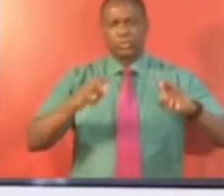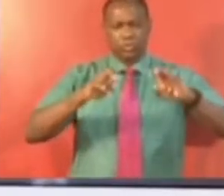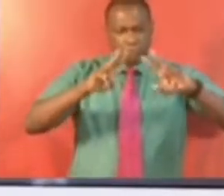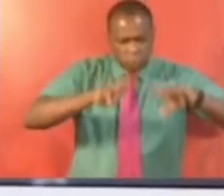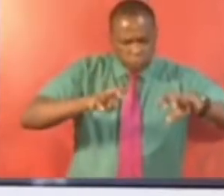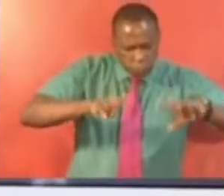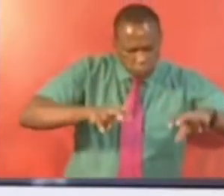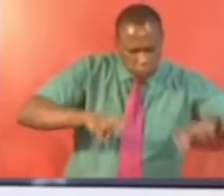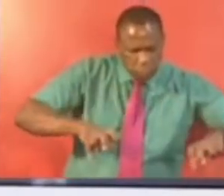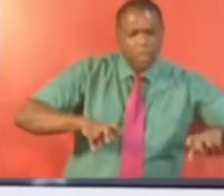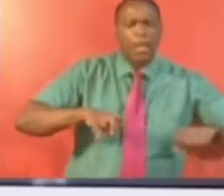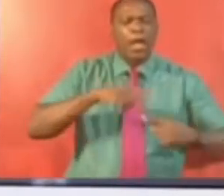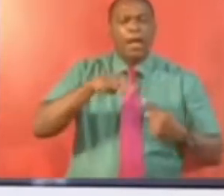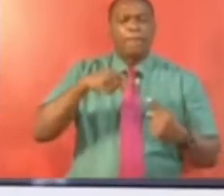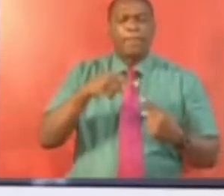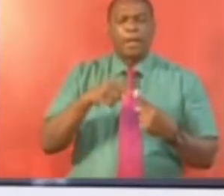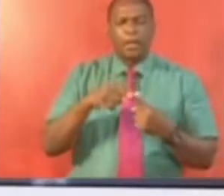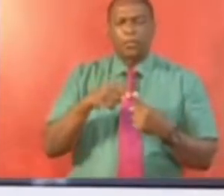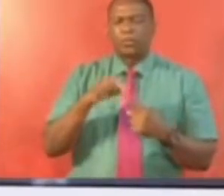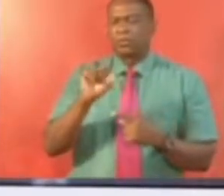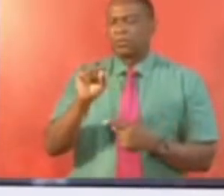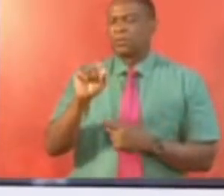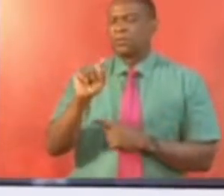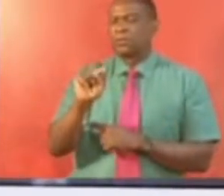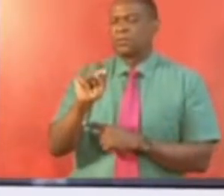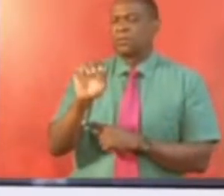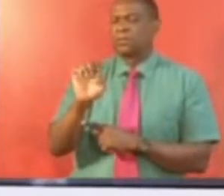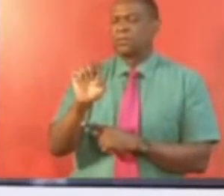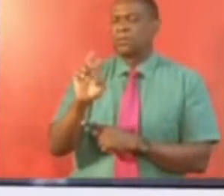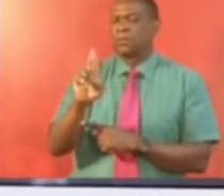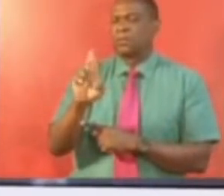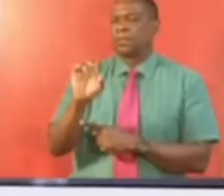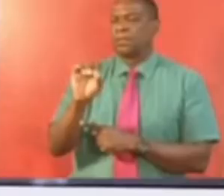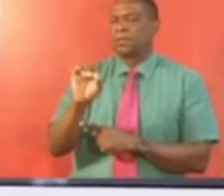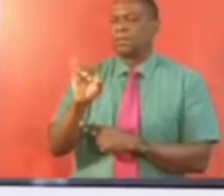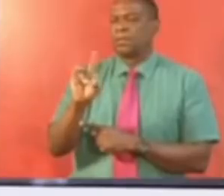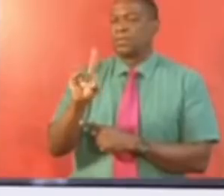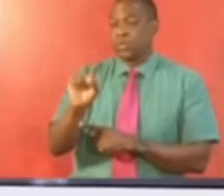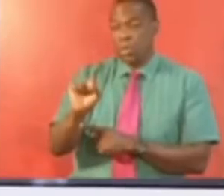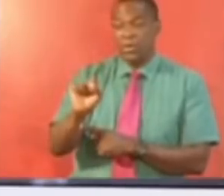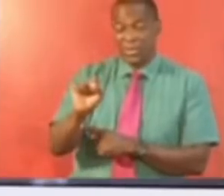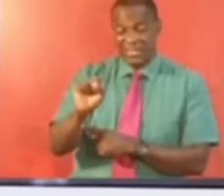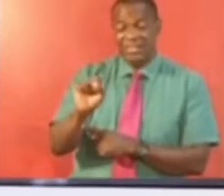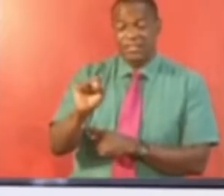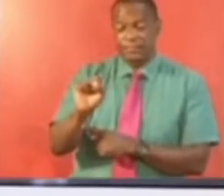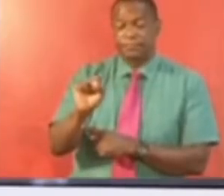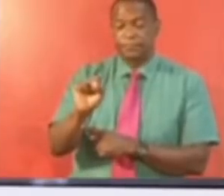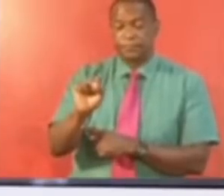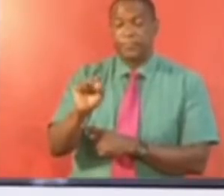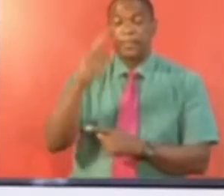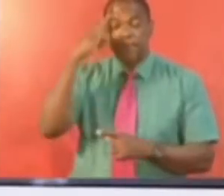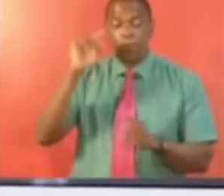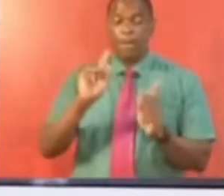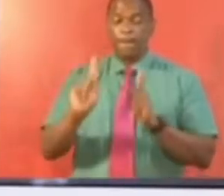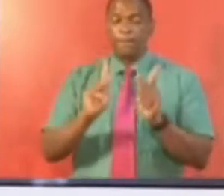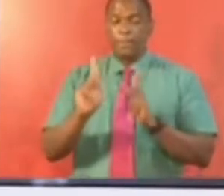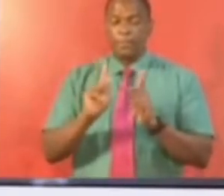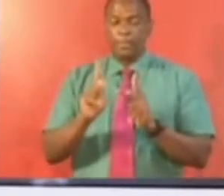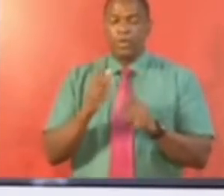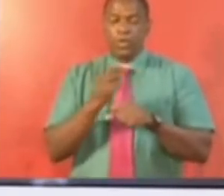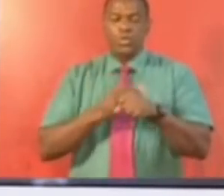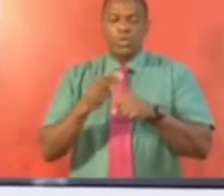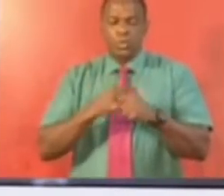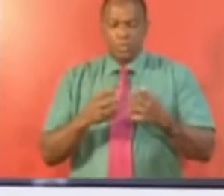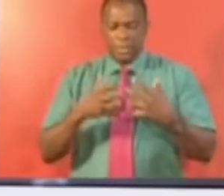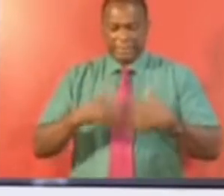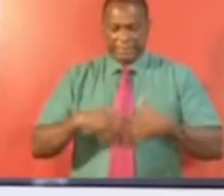to actually show the incidence of death and mortality and morbidity among critically ill patients decreased with the